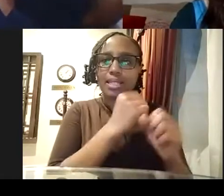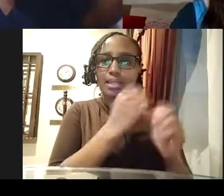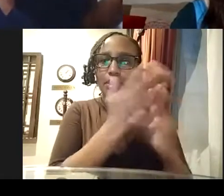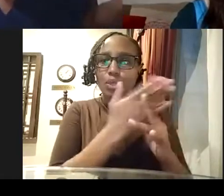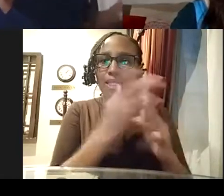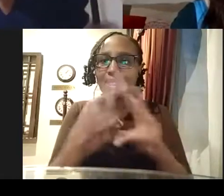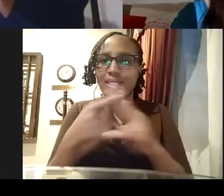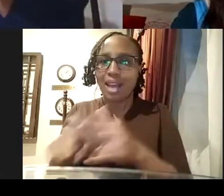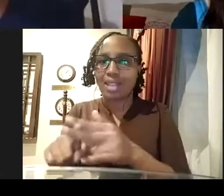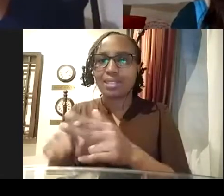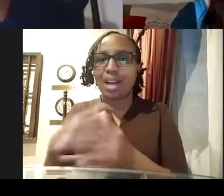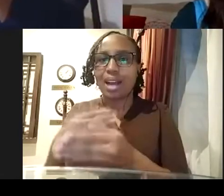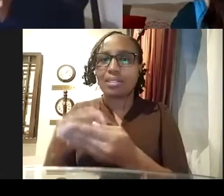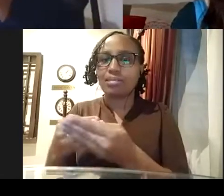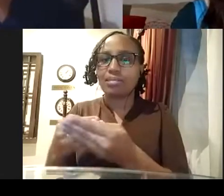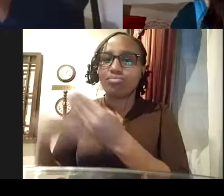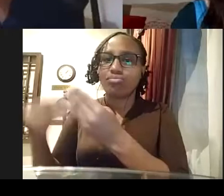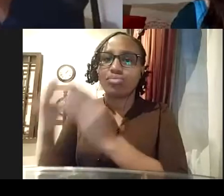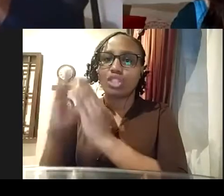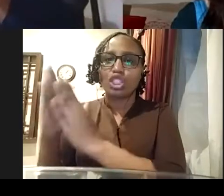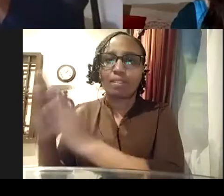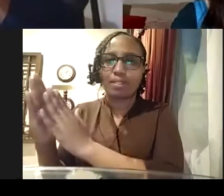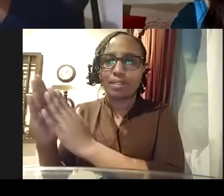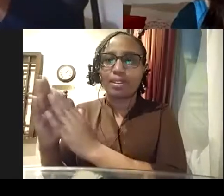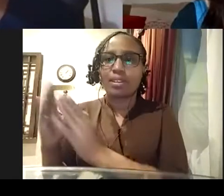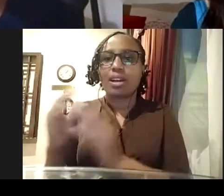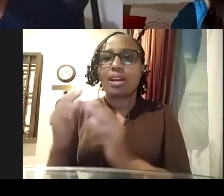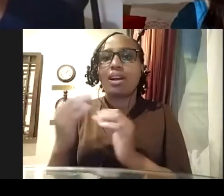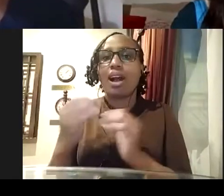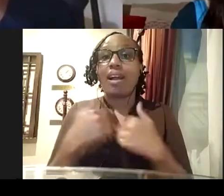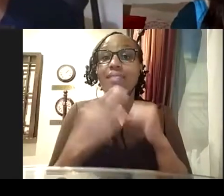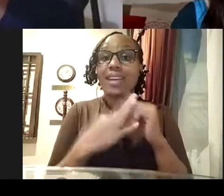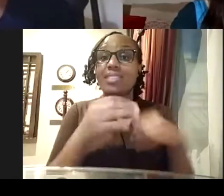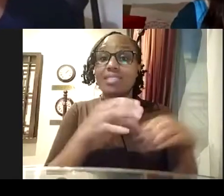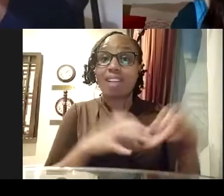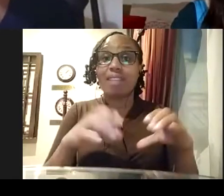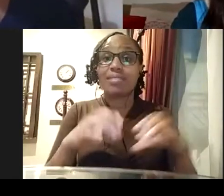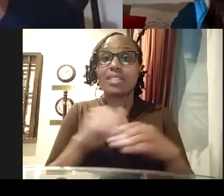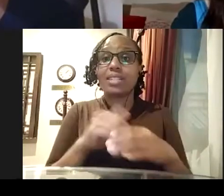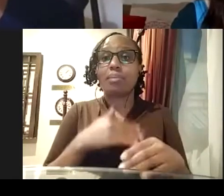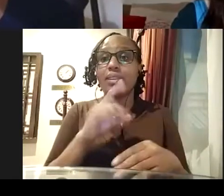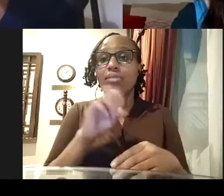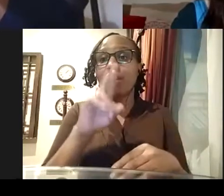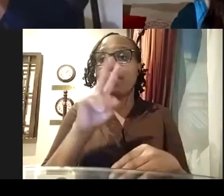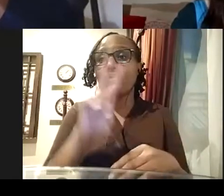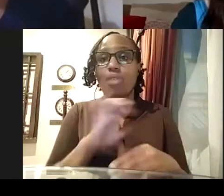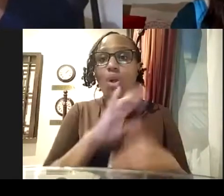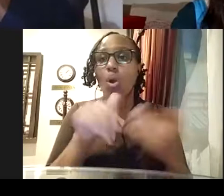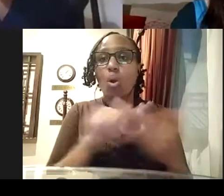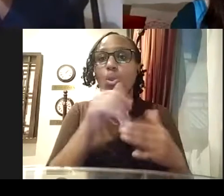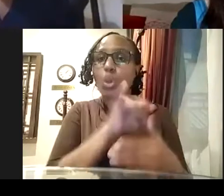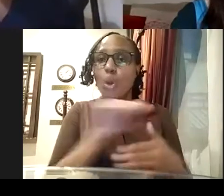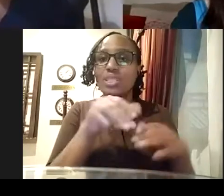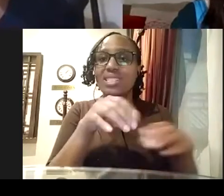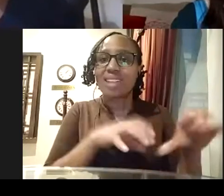hitting the shelves. And every year I have 8 drafts of the book in my drive. And all of those books, all of those drafts were